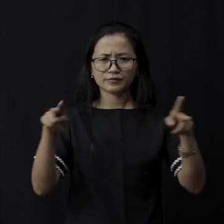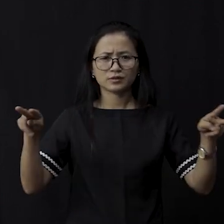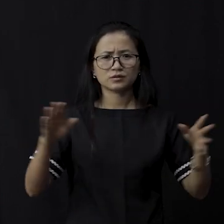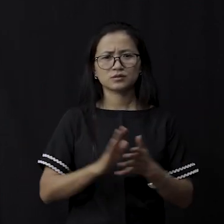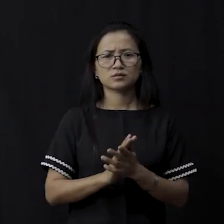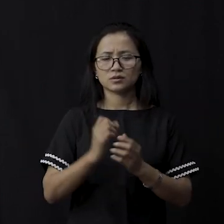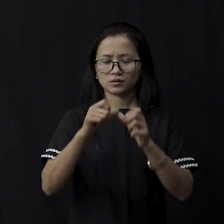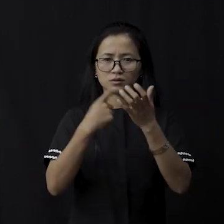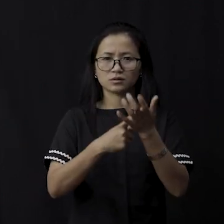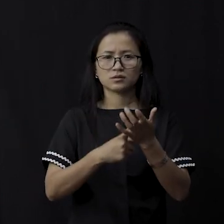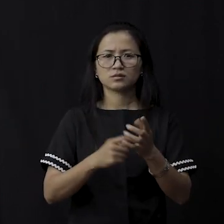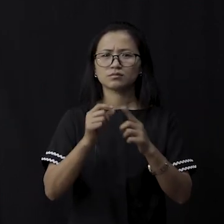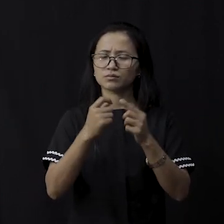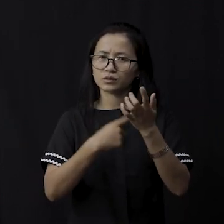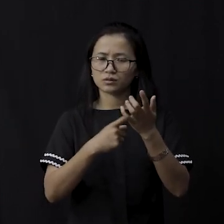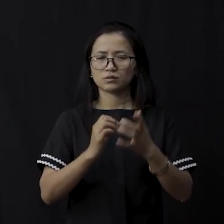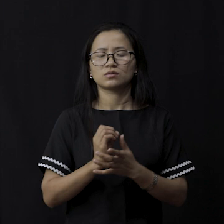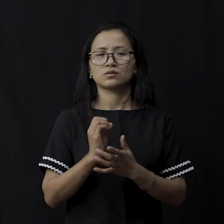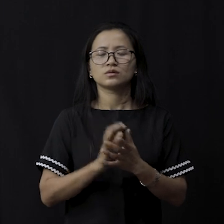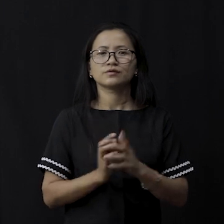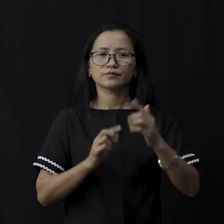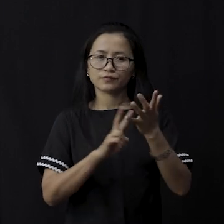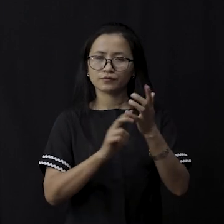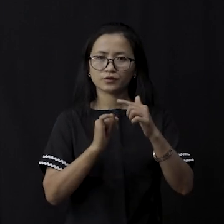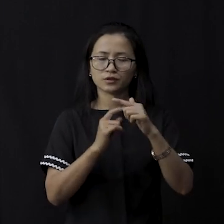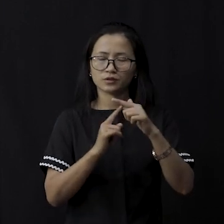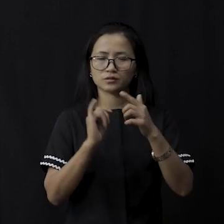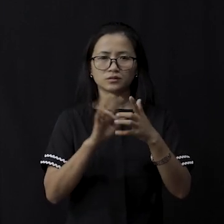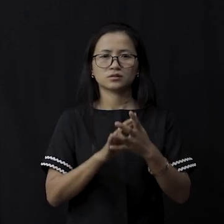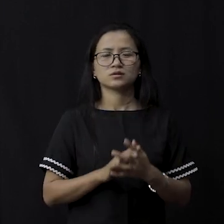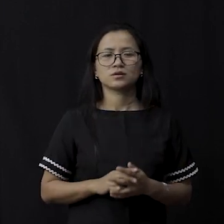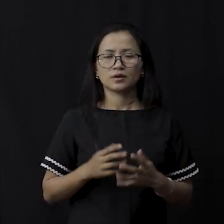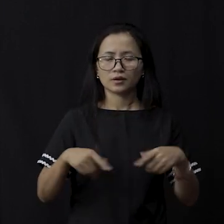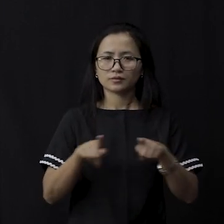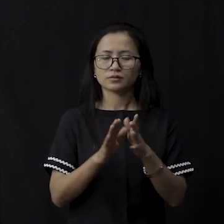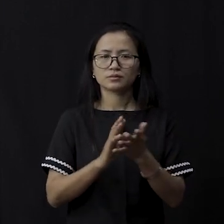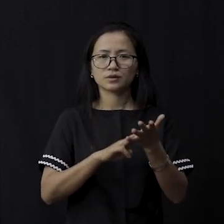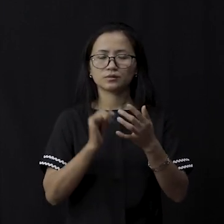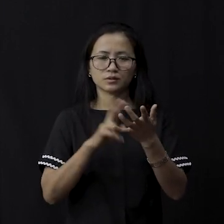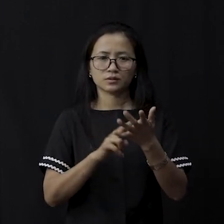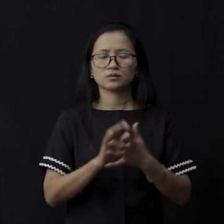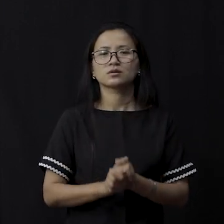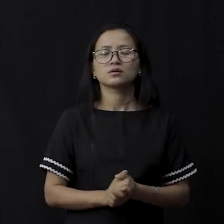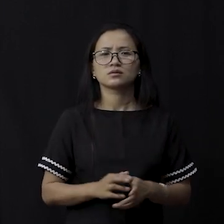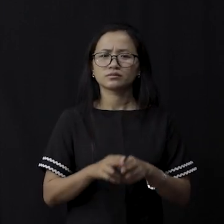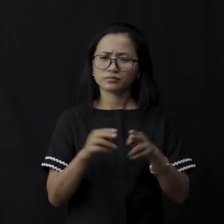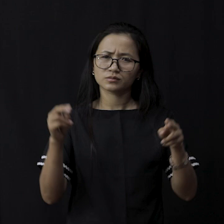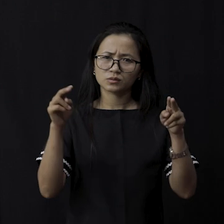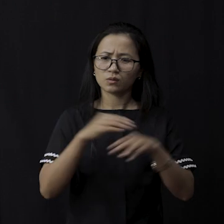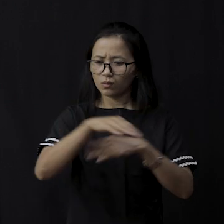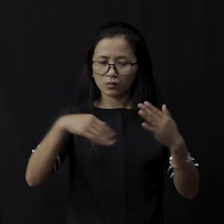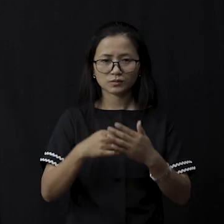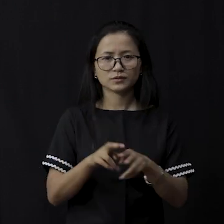like carbohydrates, proteins, the vitamins, the minerals, okay, and the fats. Our diet should contain